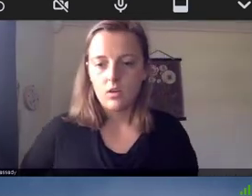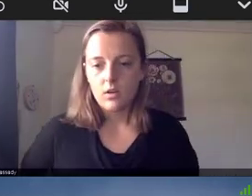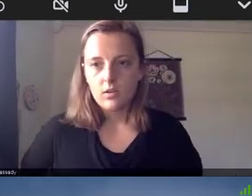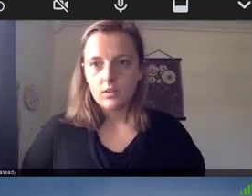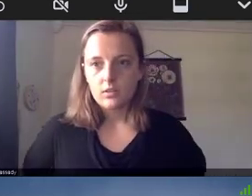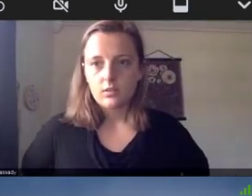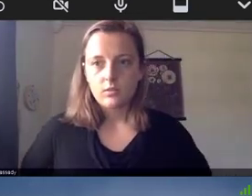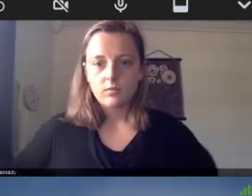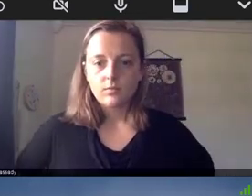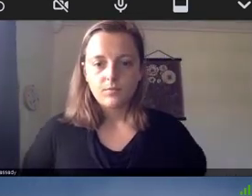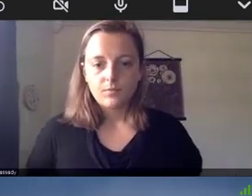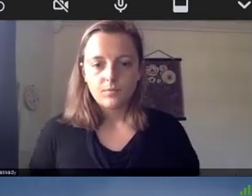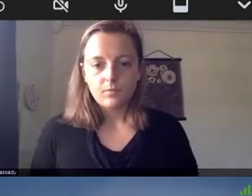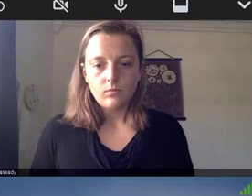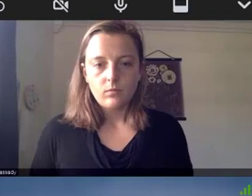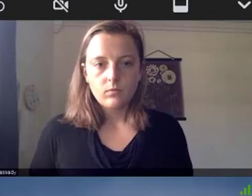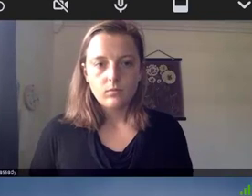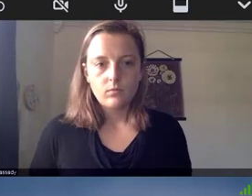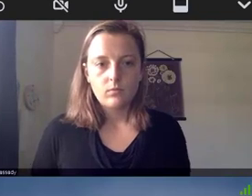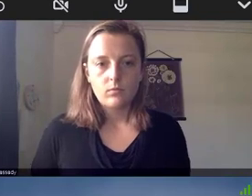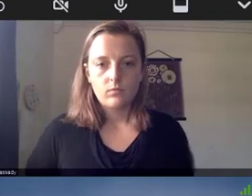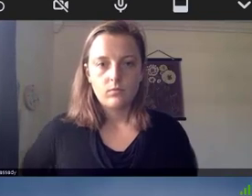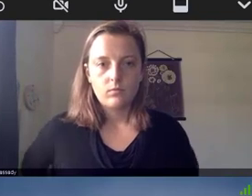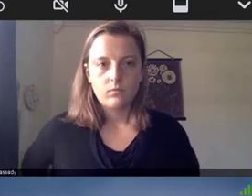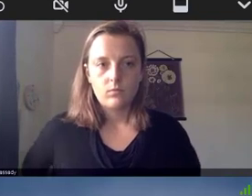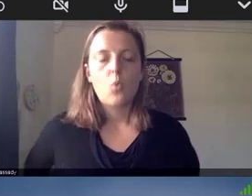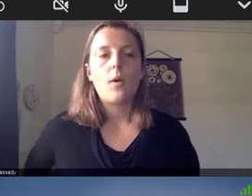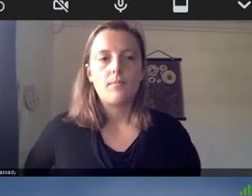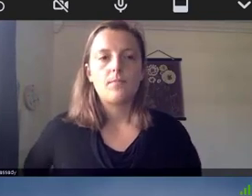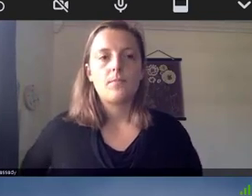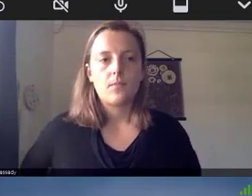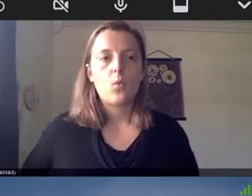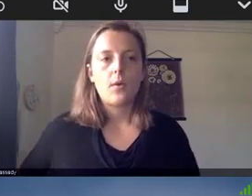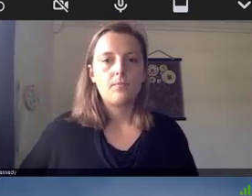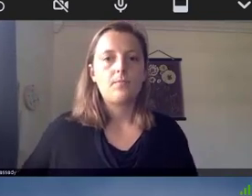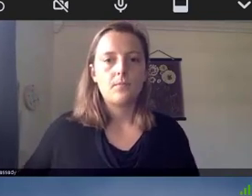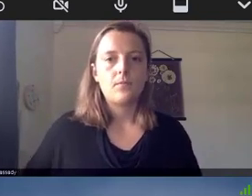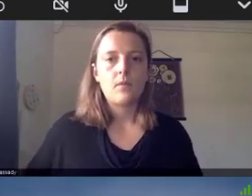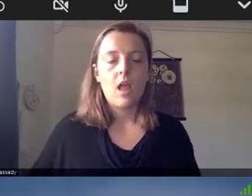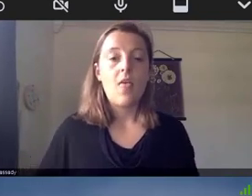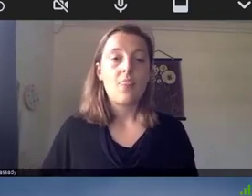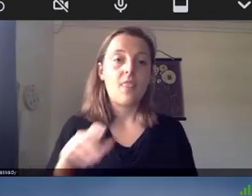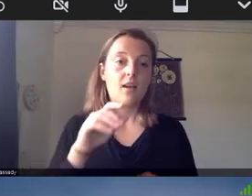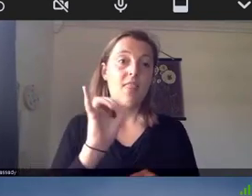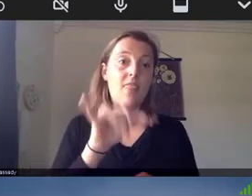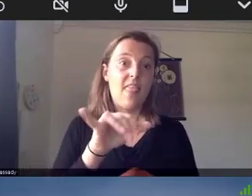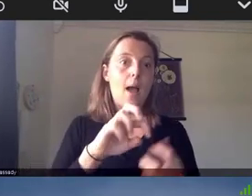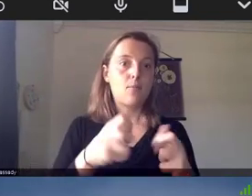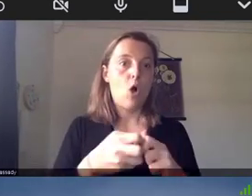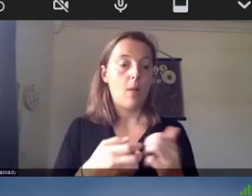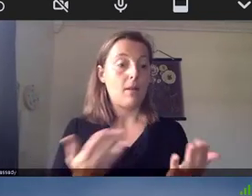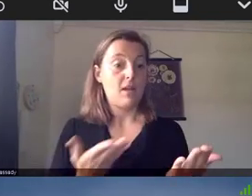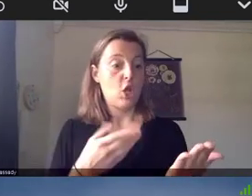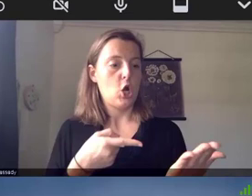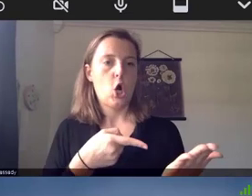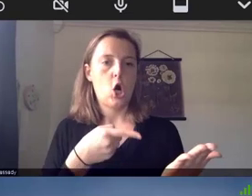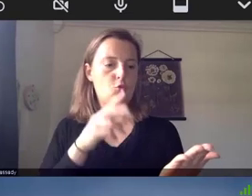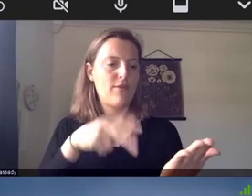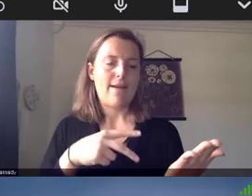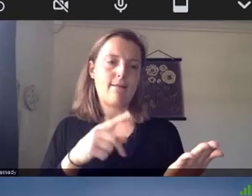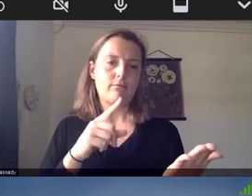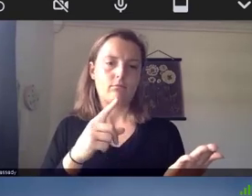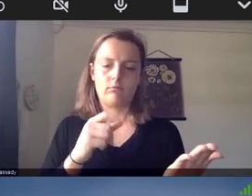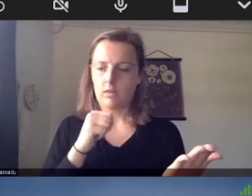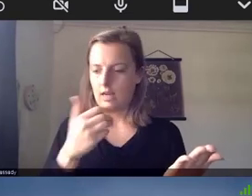confused. Okay, thank you. Yeah, I don't have the particular problem in front of me. So but if you do have a particular question about